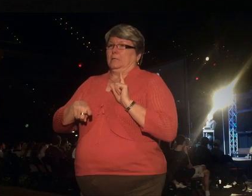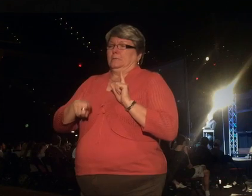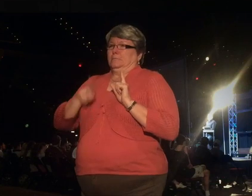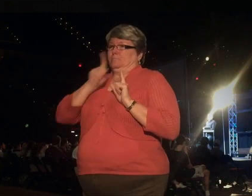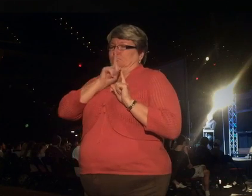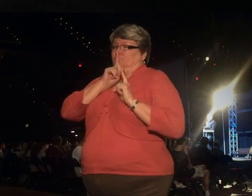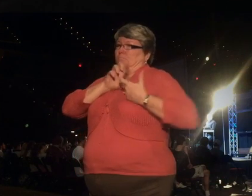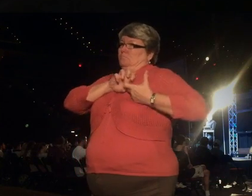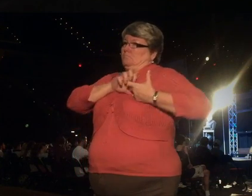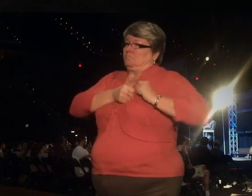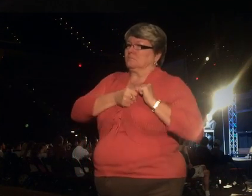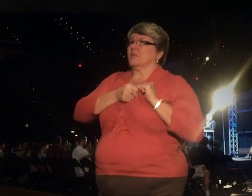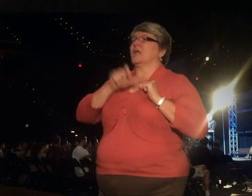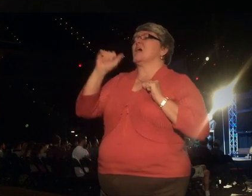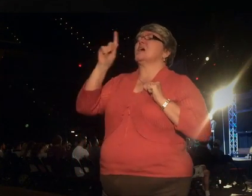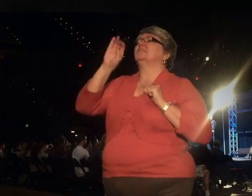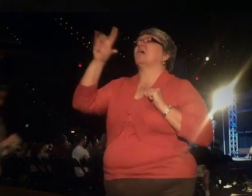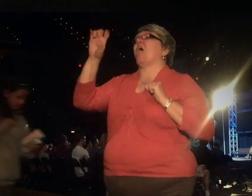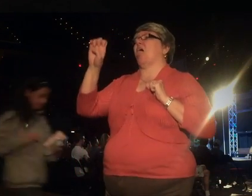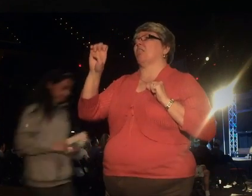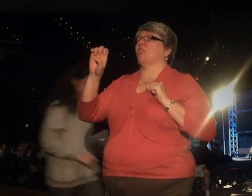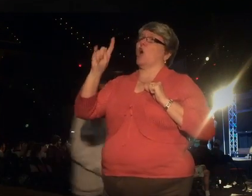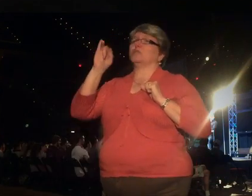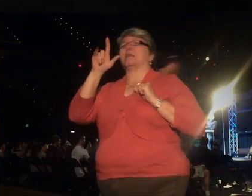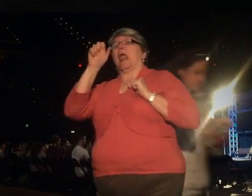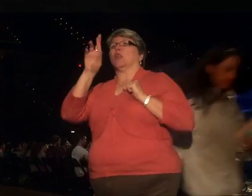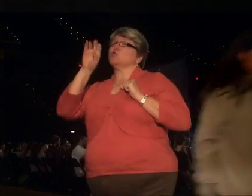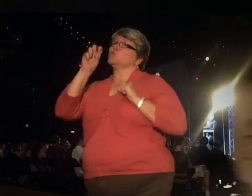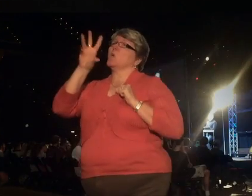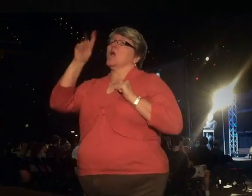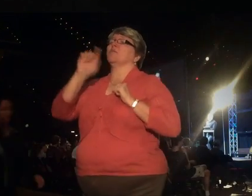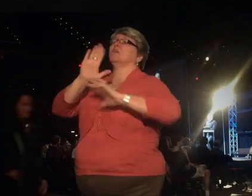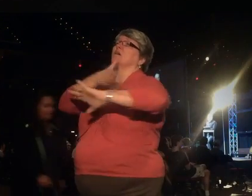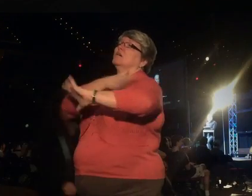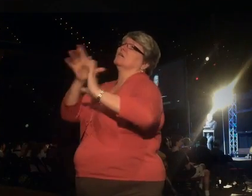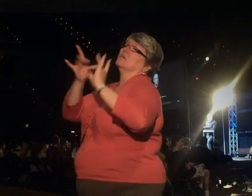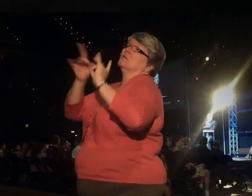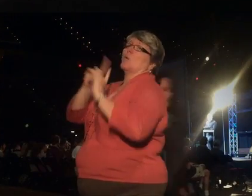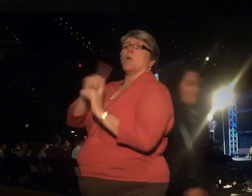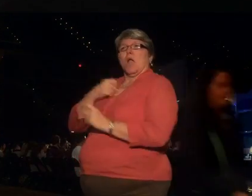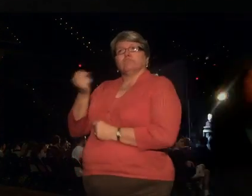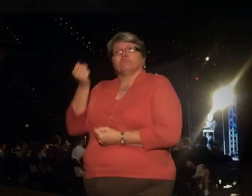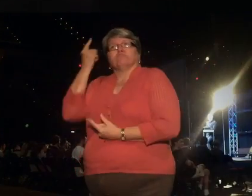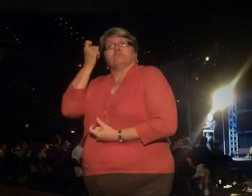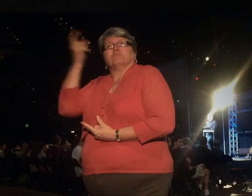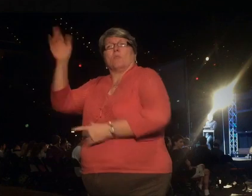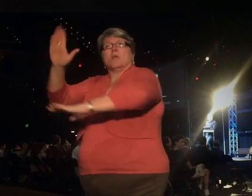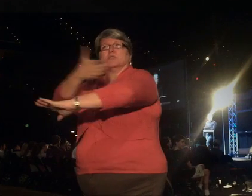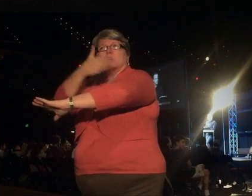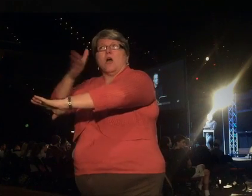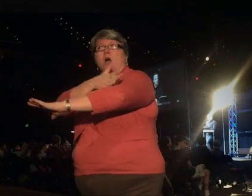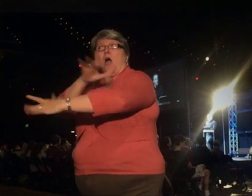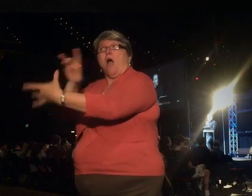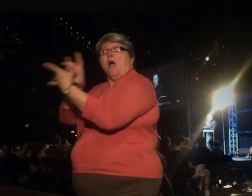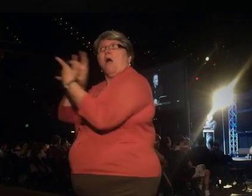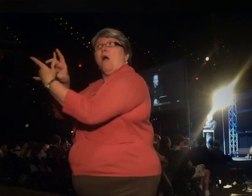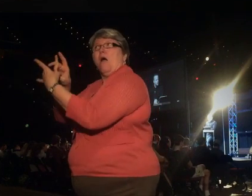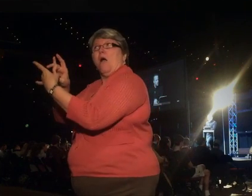monetize heartbreak the way Adele or Taylor Swift can. But we can certainly resonate with what they